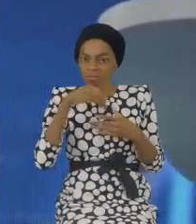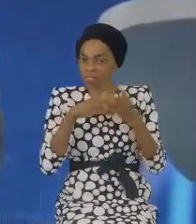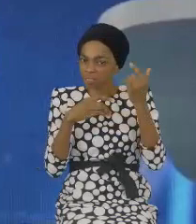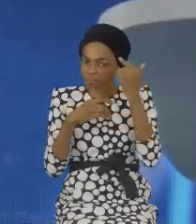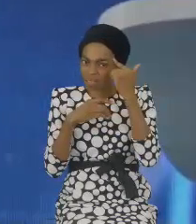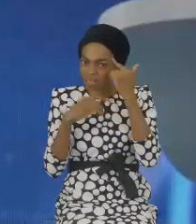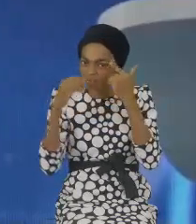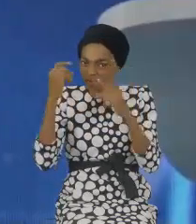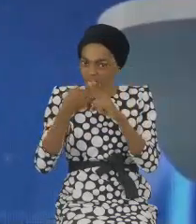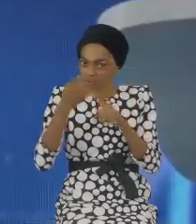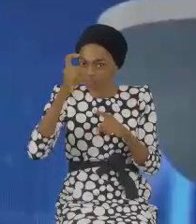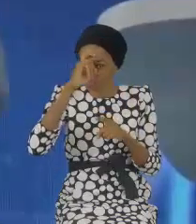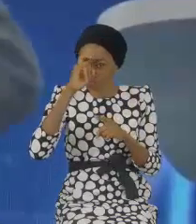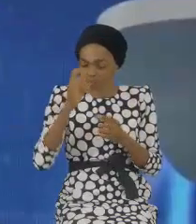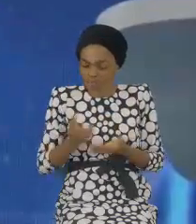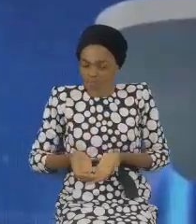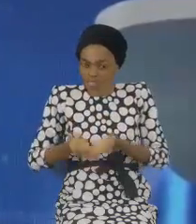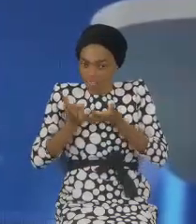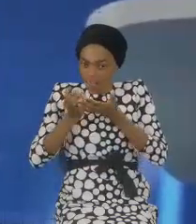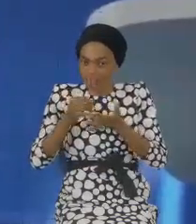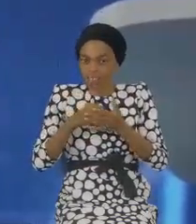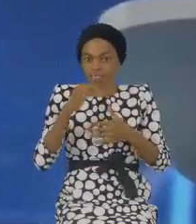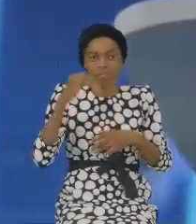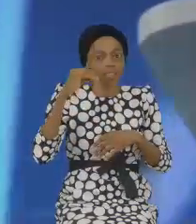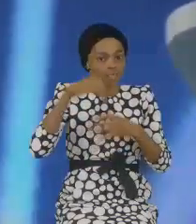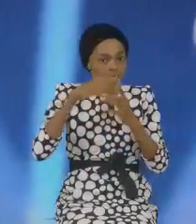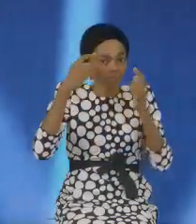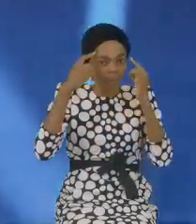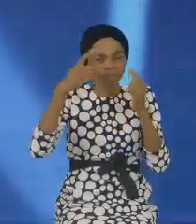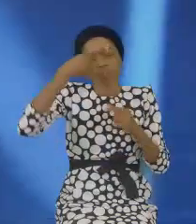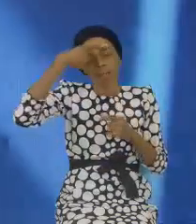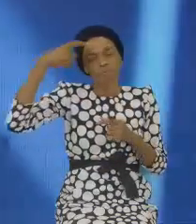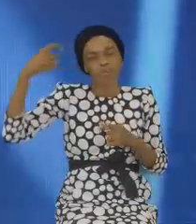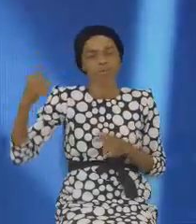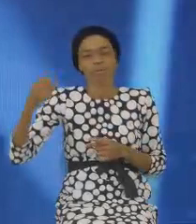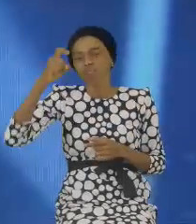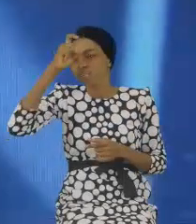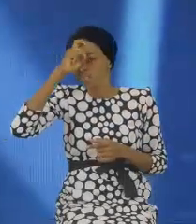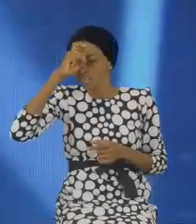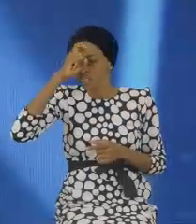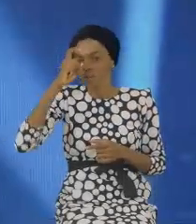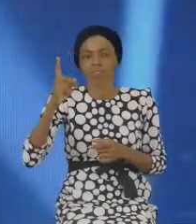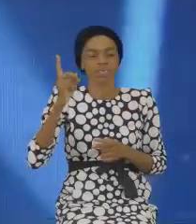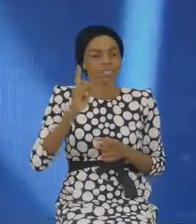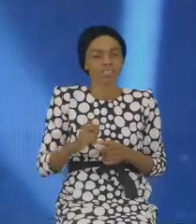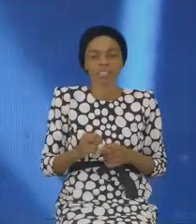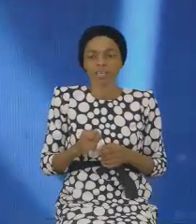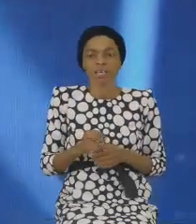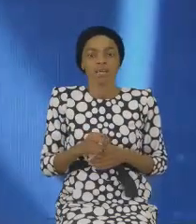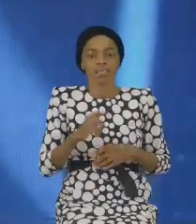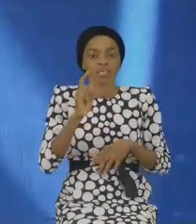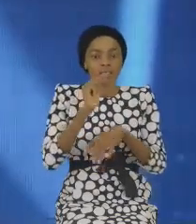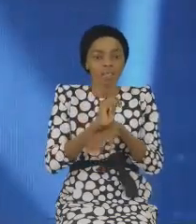of Egypt. They carried it on. Because Egypt, the pollutions of Egypt never left